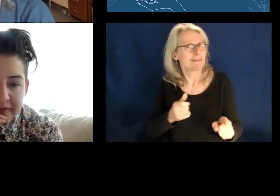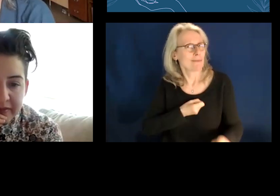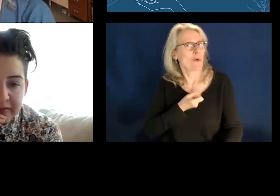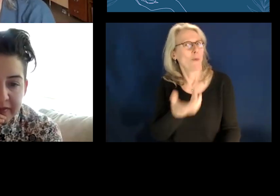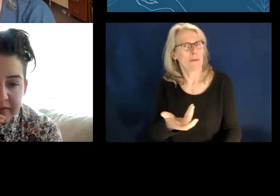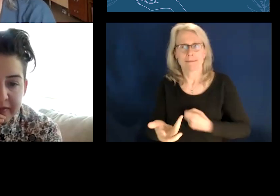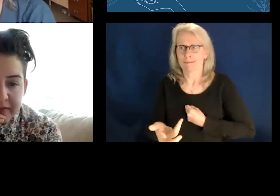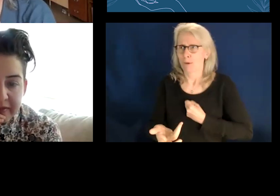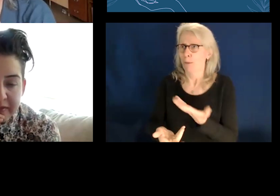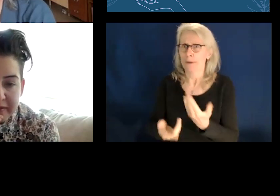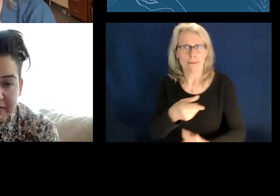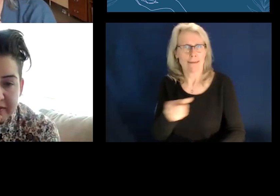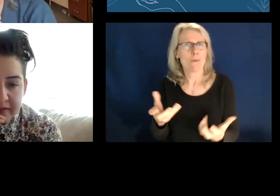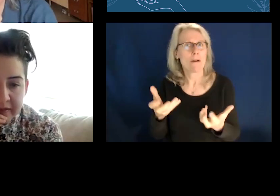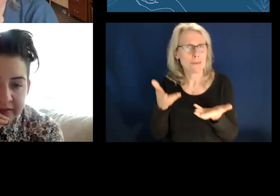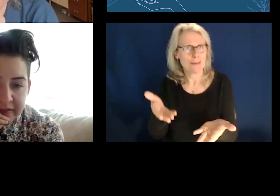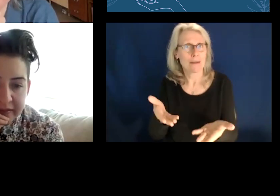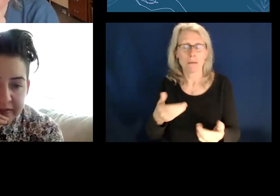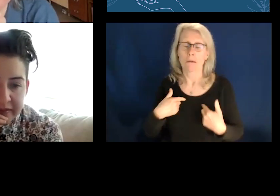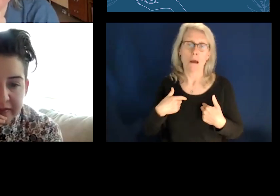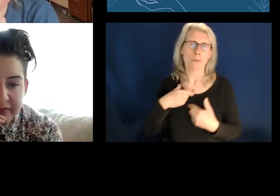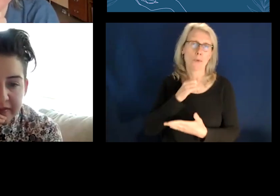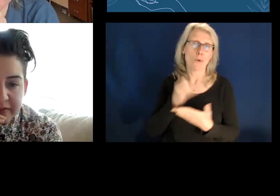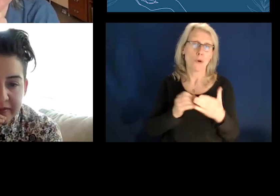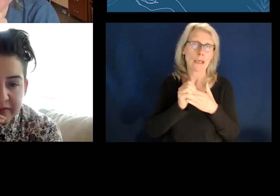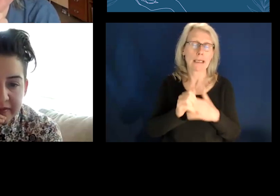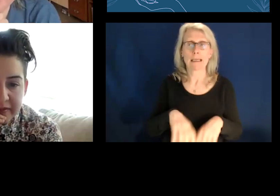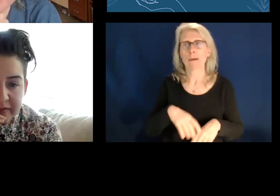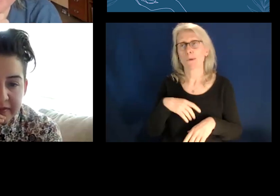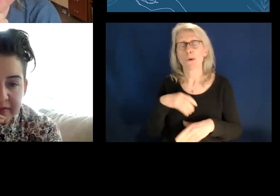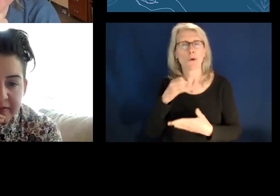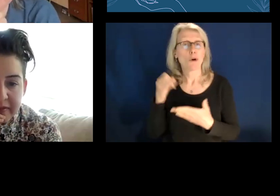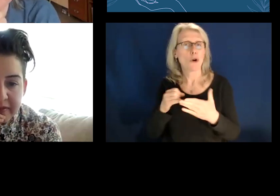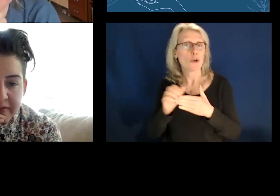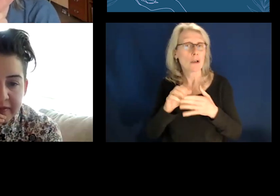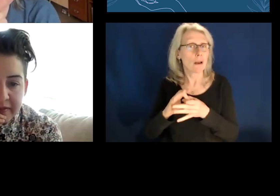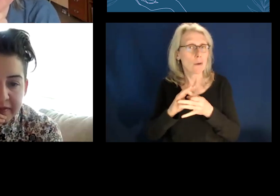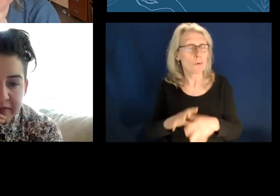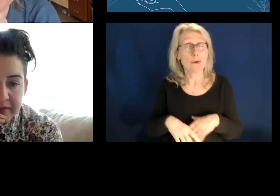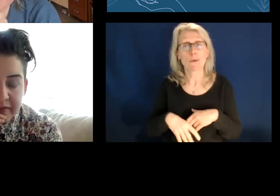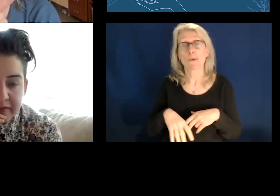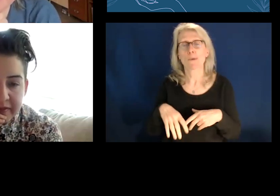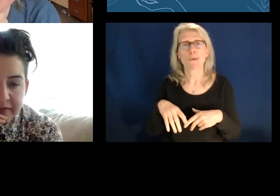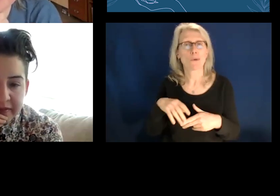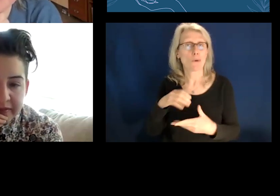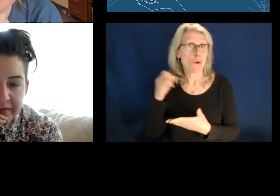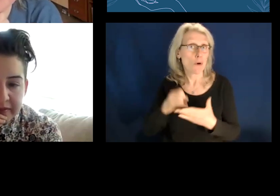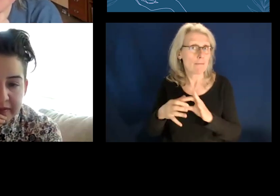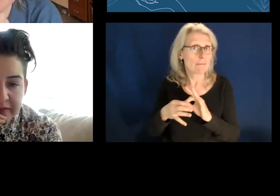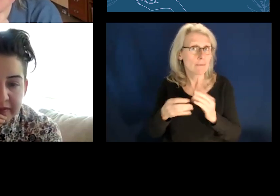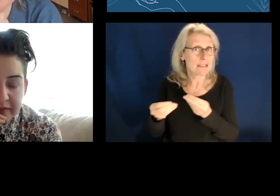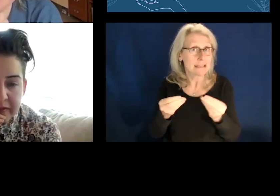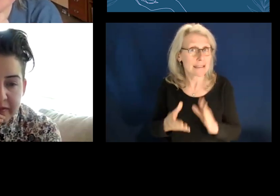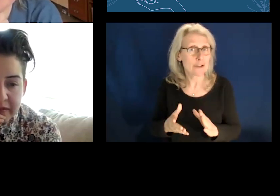I'm the artistic lead or whether I'm a collaborator or even a facilitator, like seeing that there is